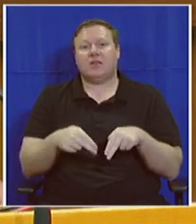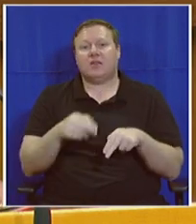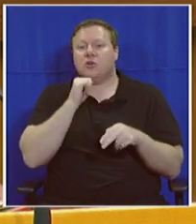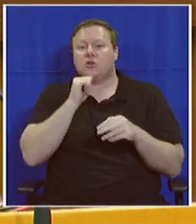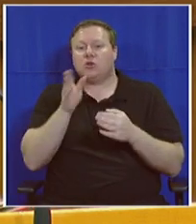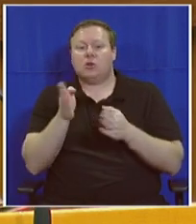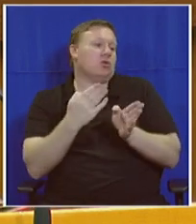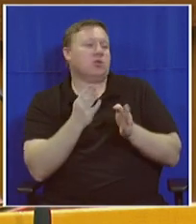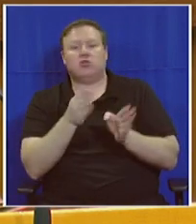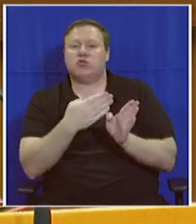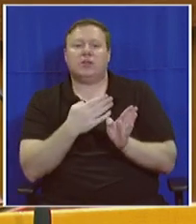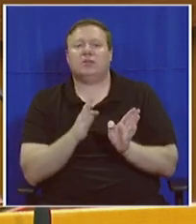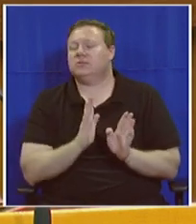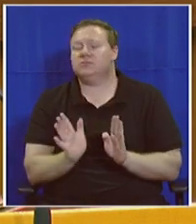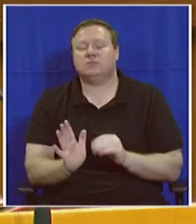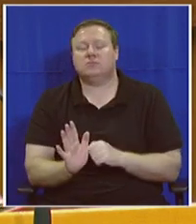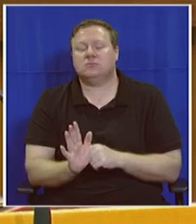tragic.